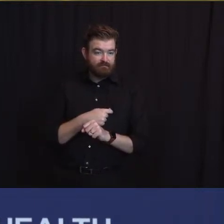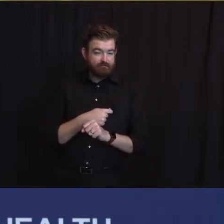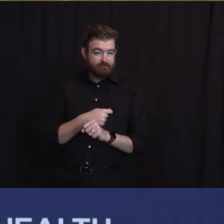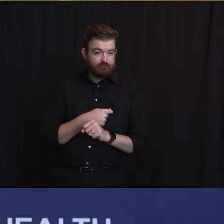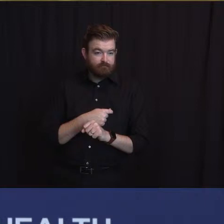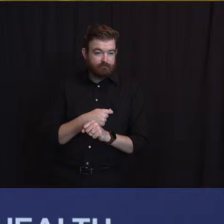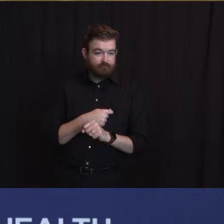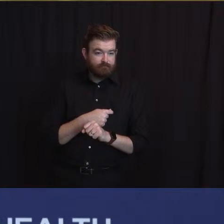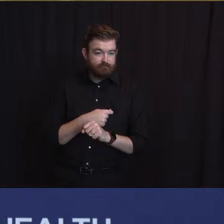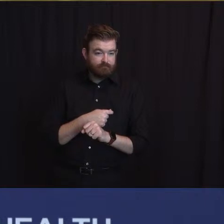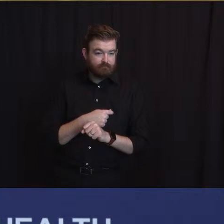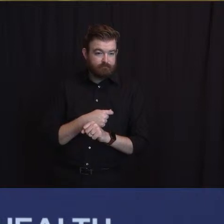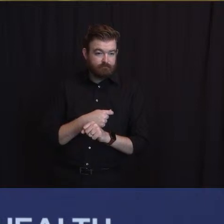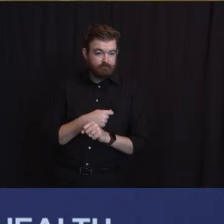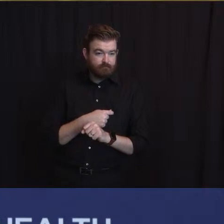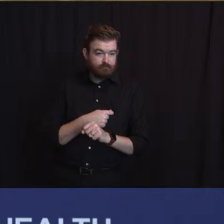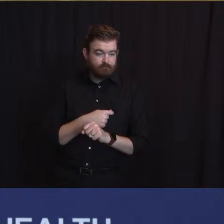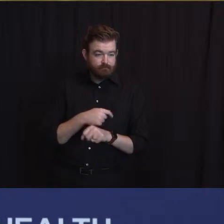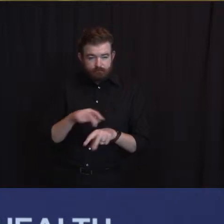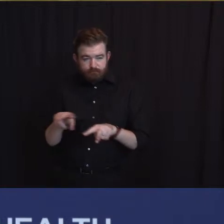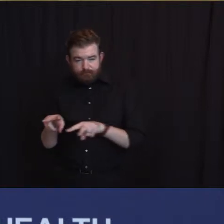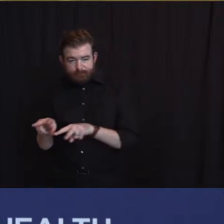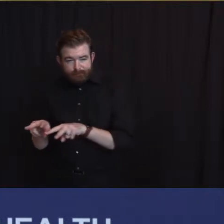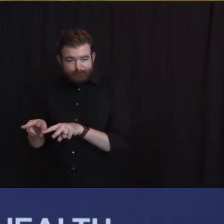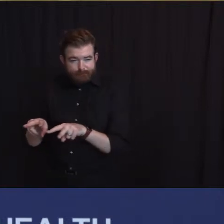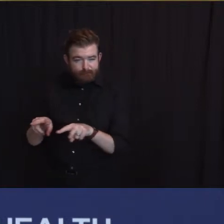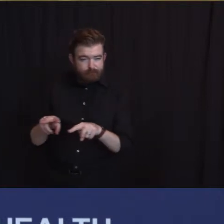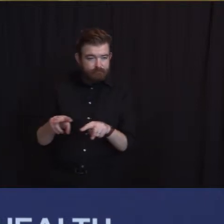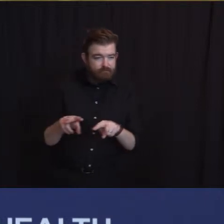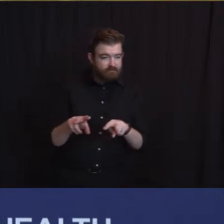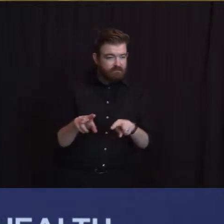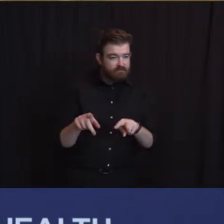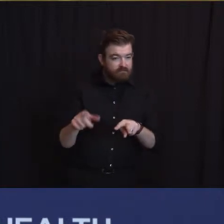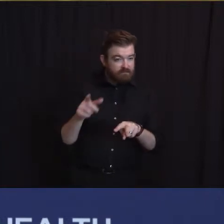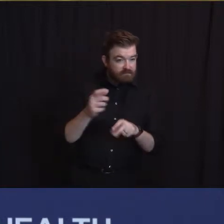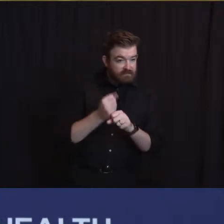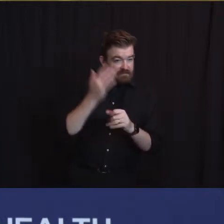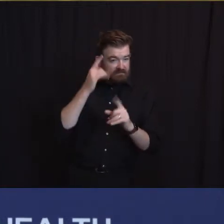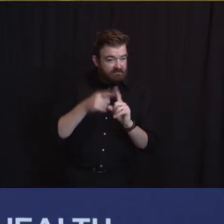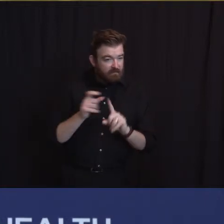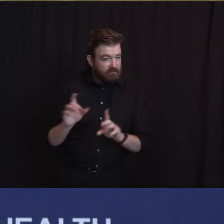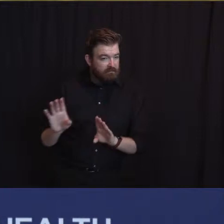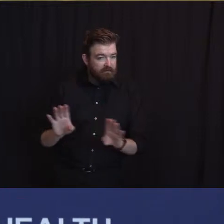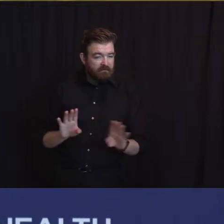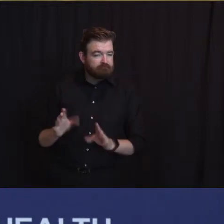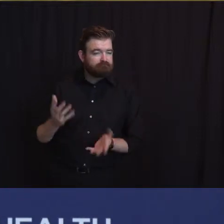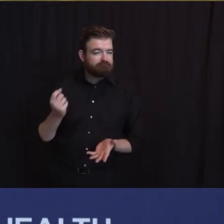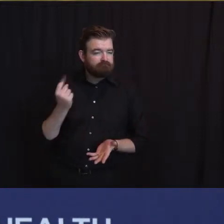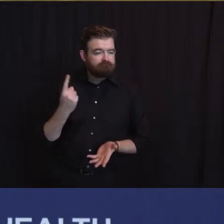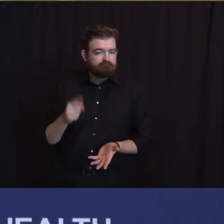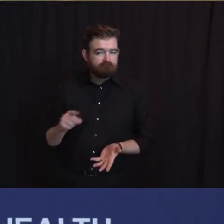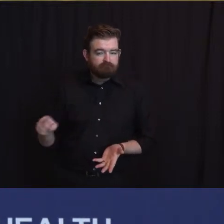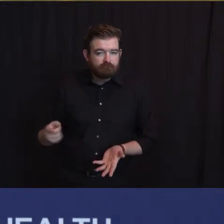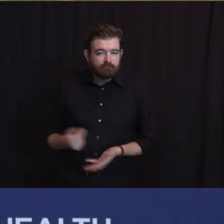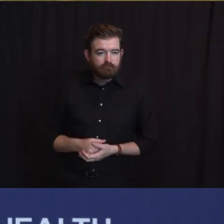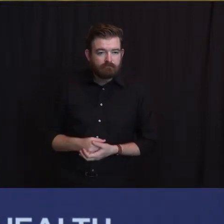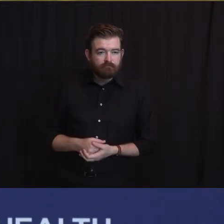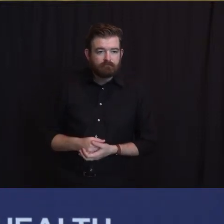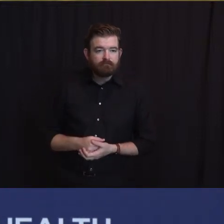any trends? And what do you say to the people, including the superintendent and the Board of Education in Ocean County, who put out